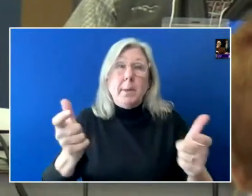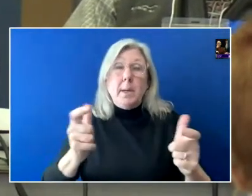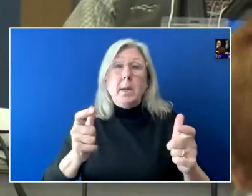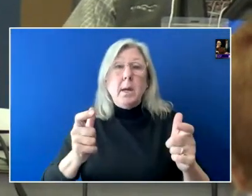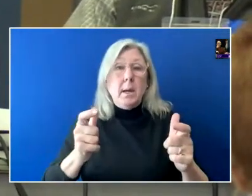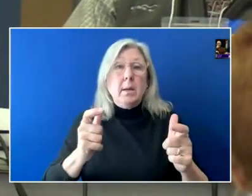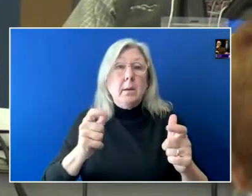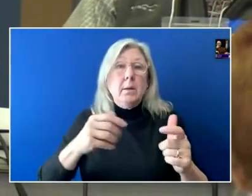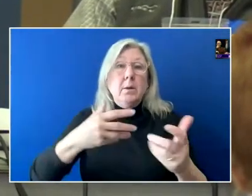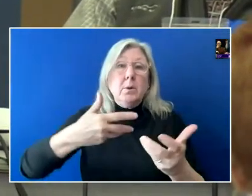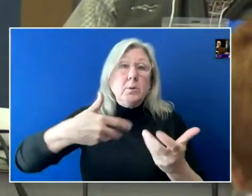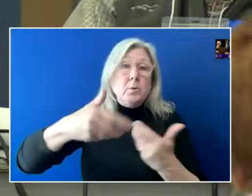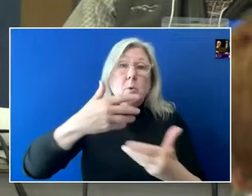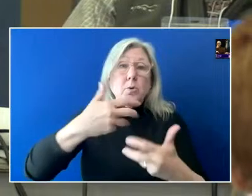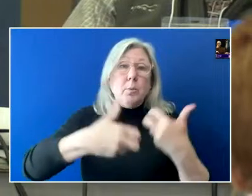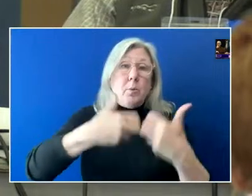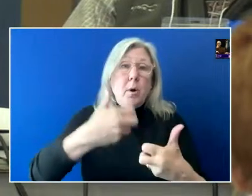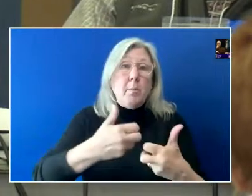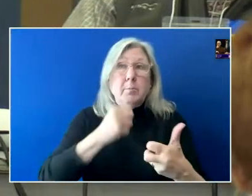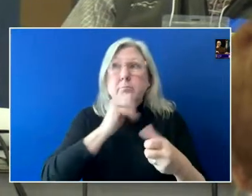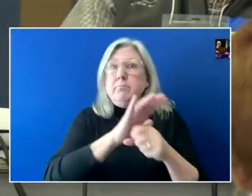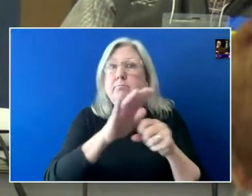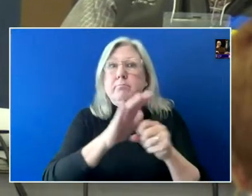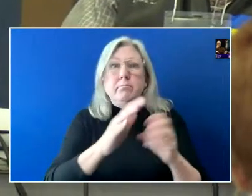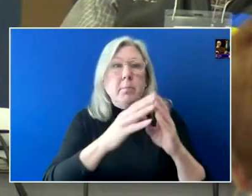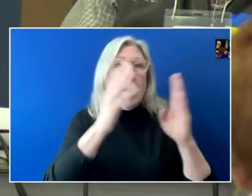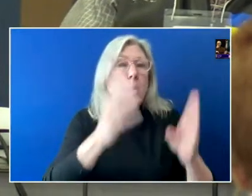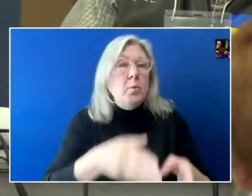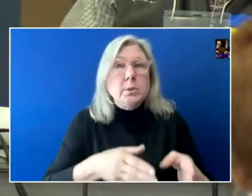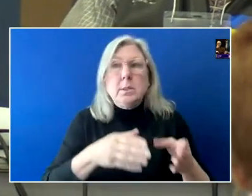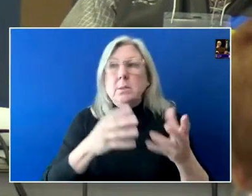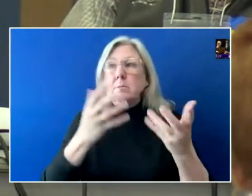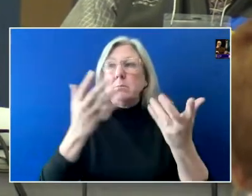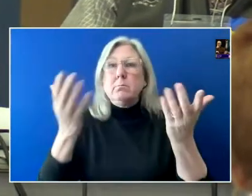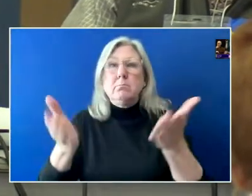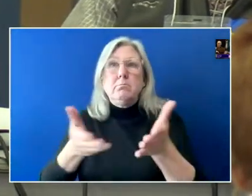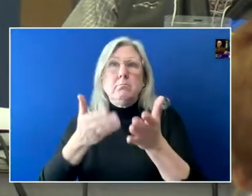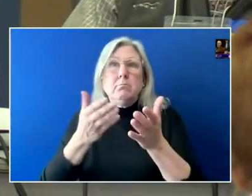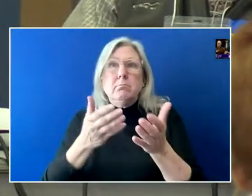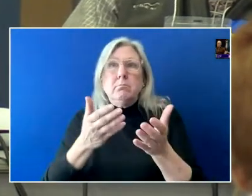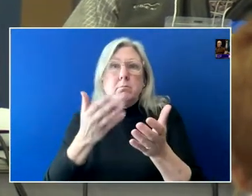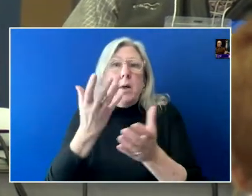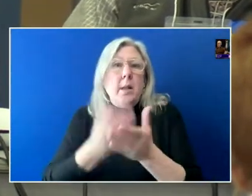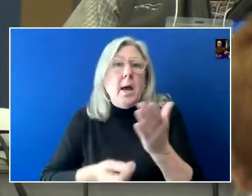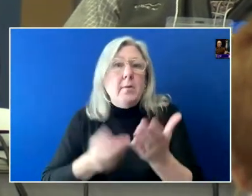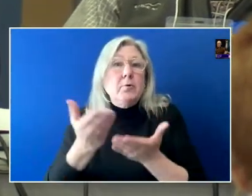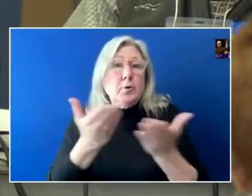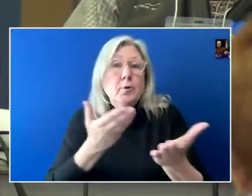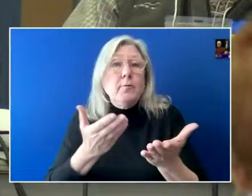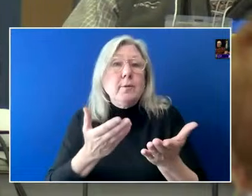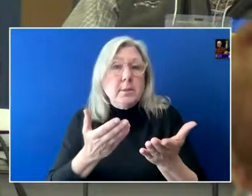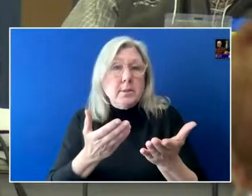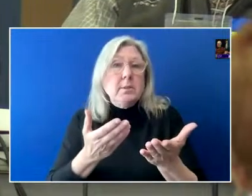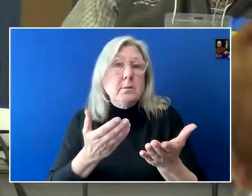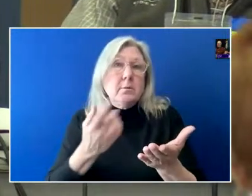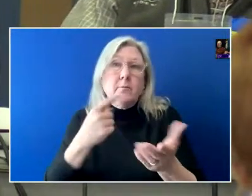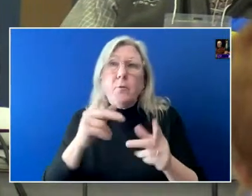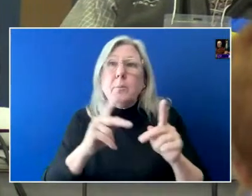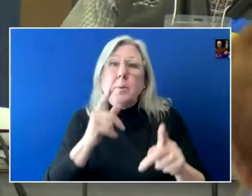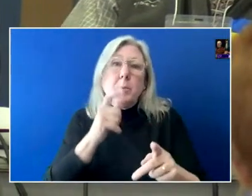housing in our community a lack of um services to support people drugs